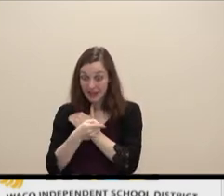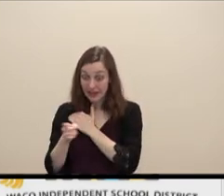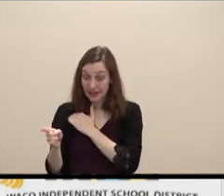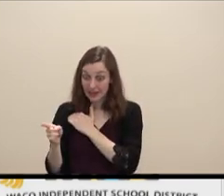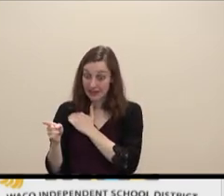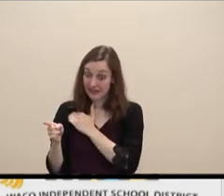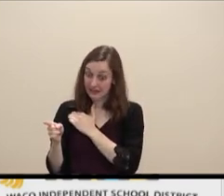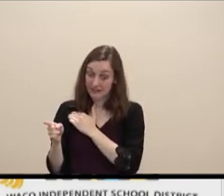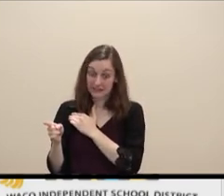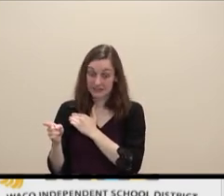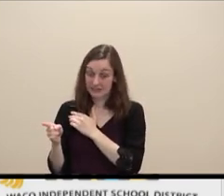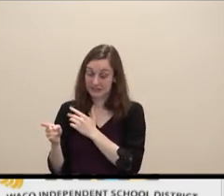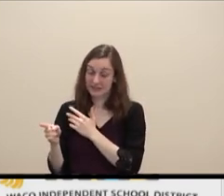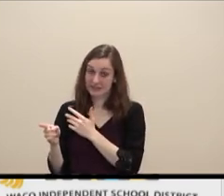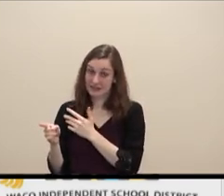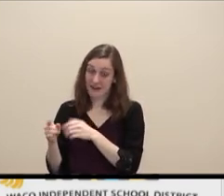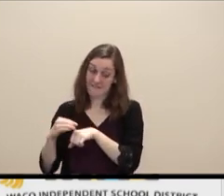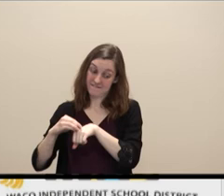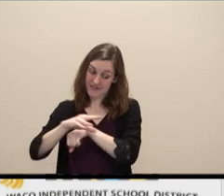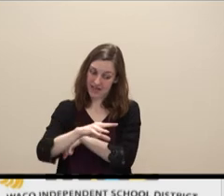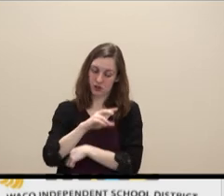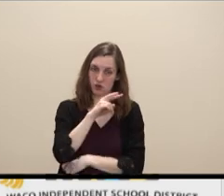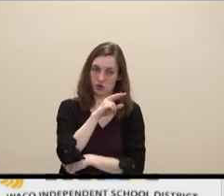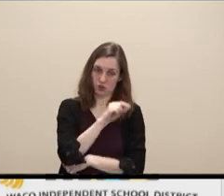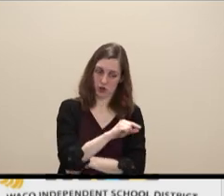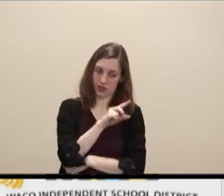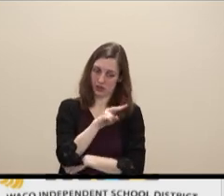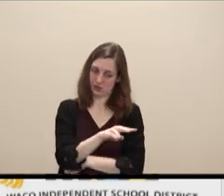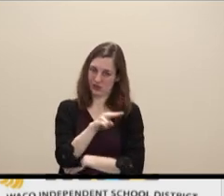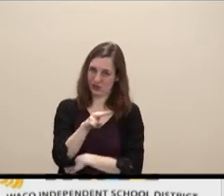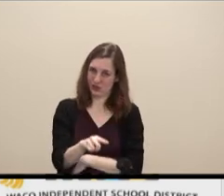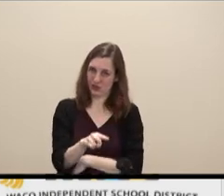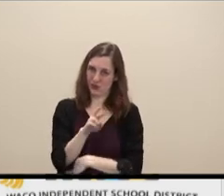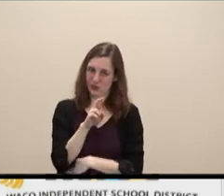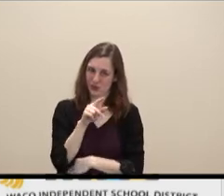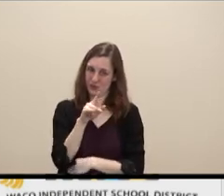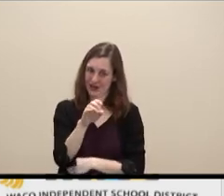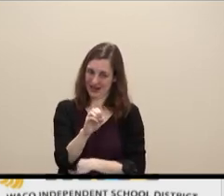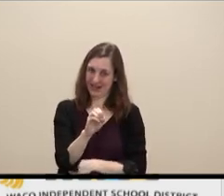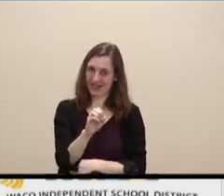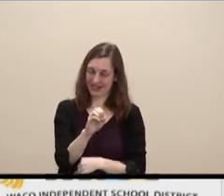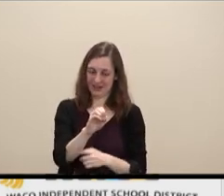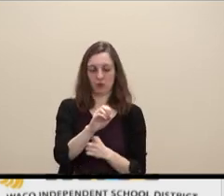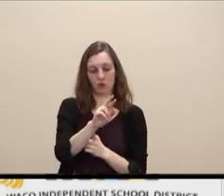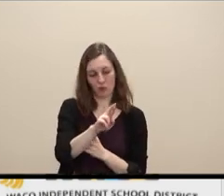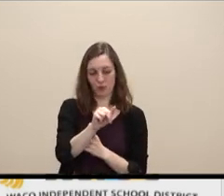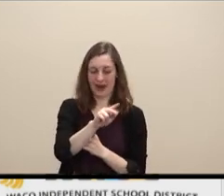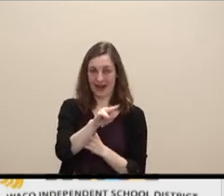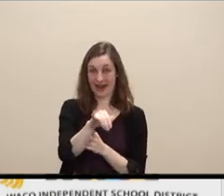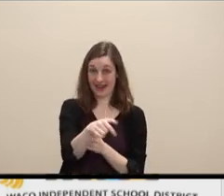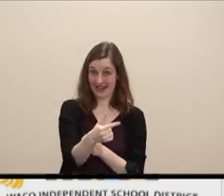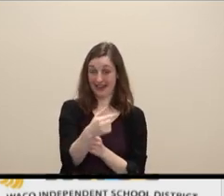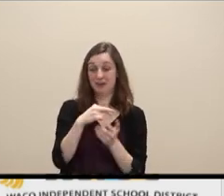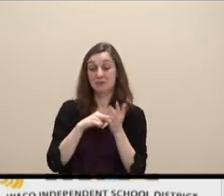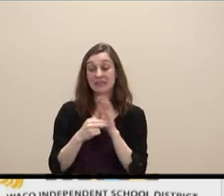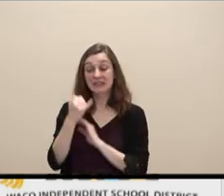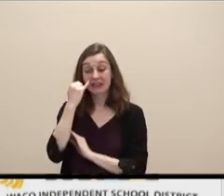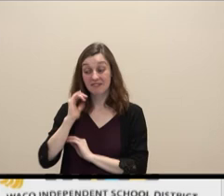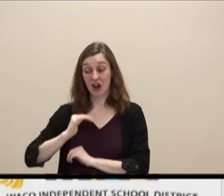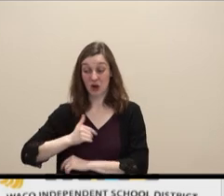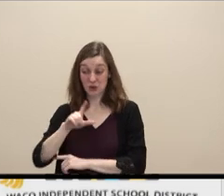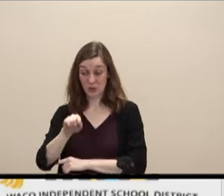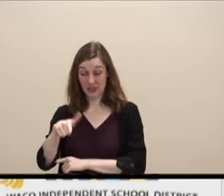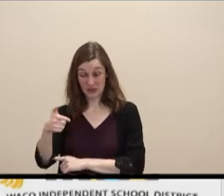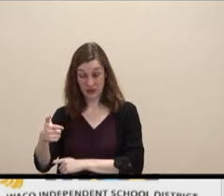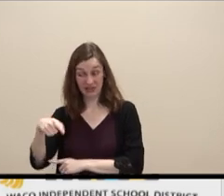our 2022 rating. And if the state's already taken a hard line with testing, I'm pretty sure what it's going to look like for accountability in 2022. We'll be back